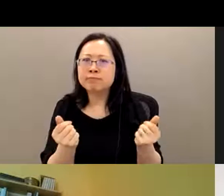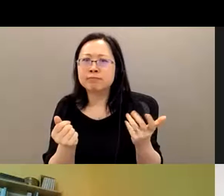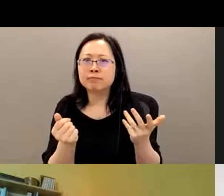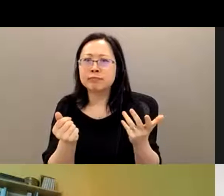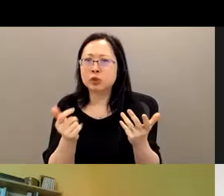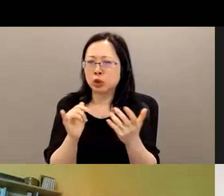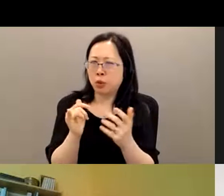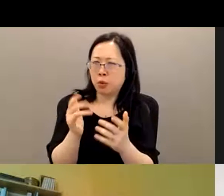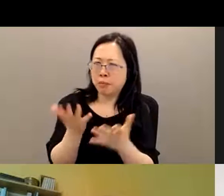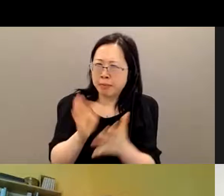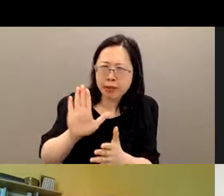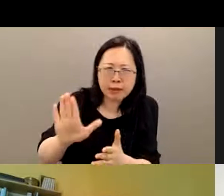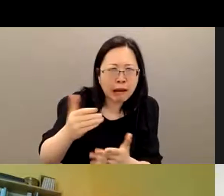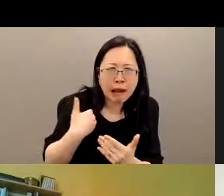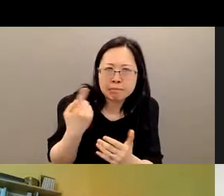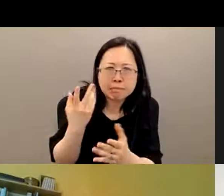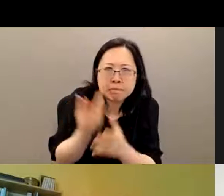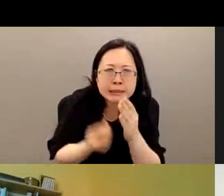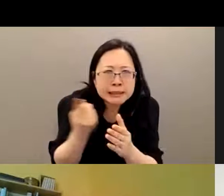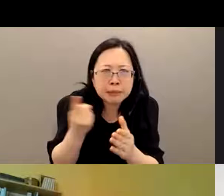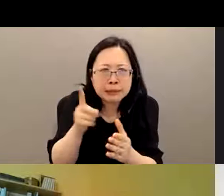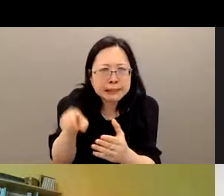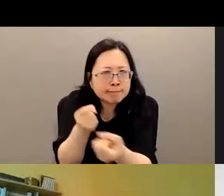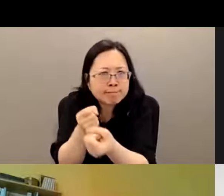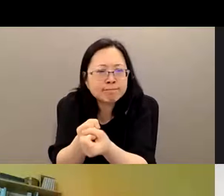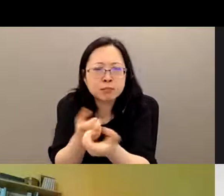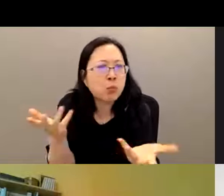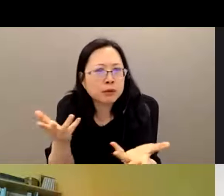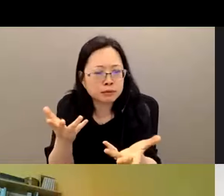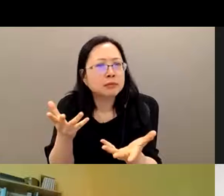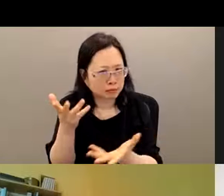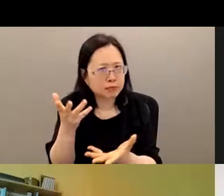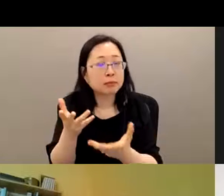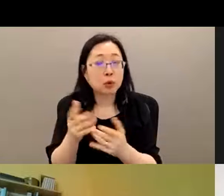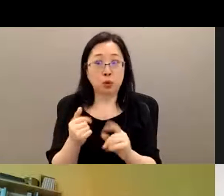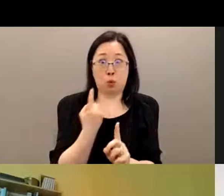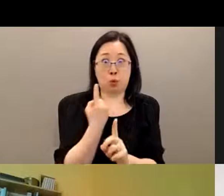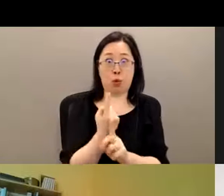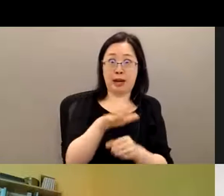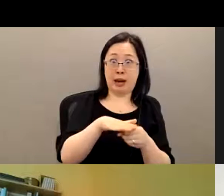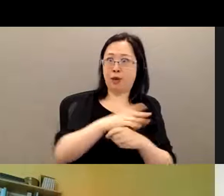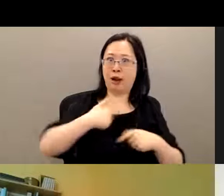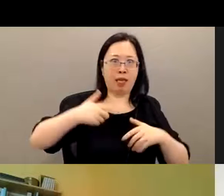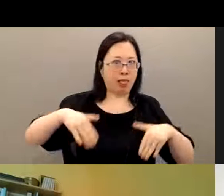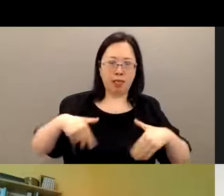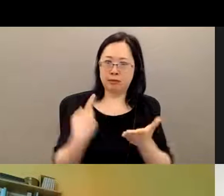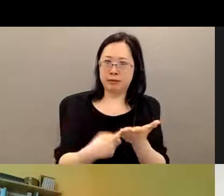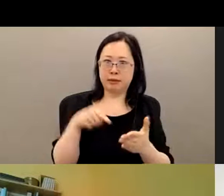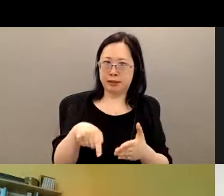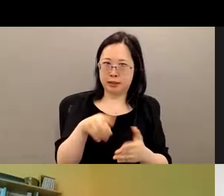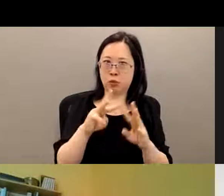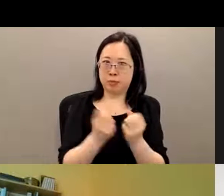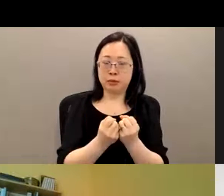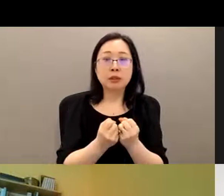this way. One of the key things too that we didn't bring up in this particular webinar that is so essential is you'll notice